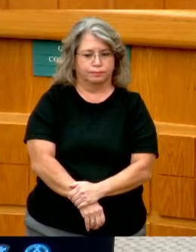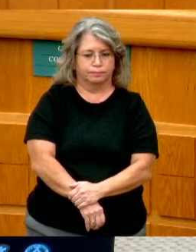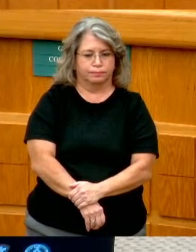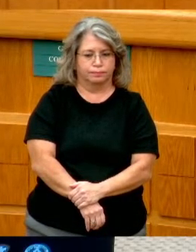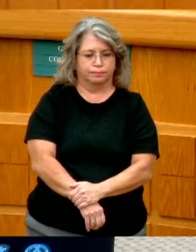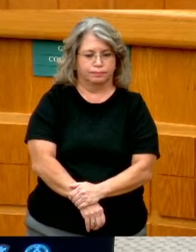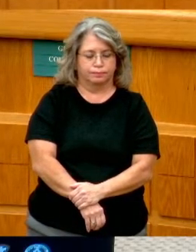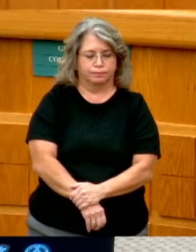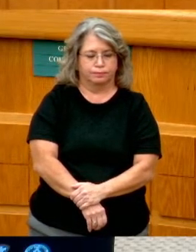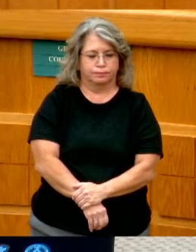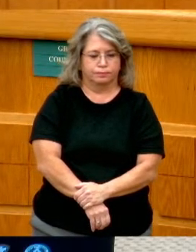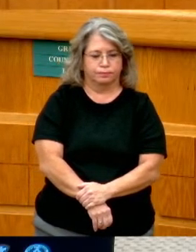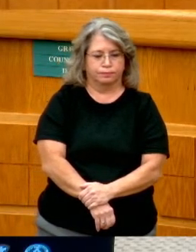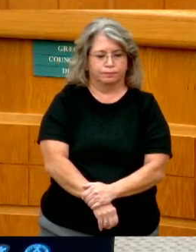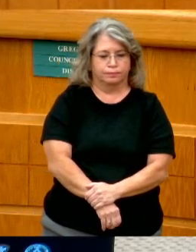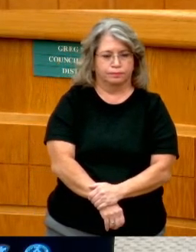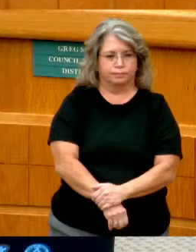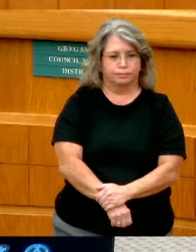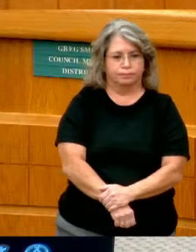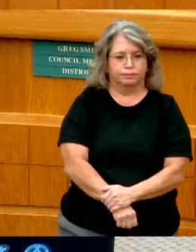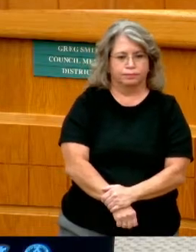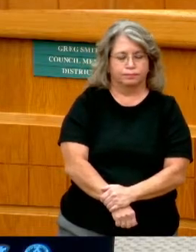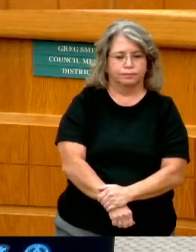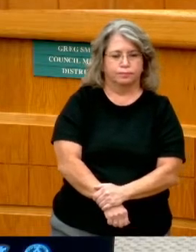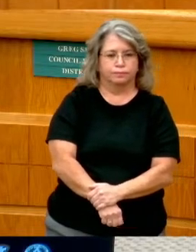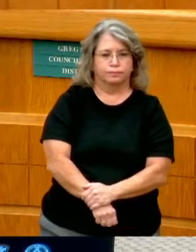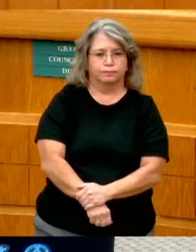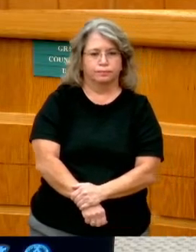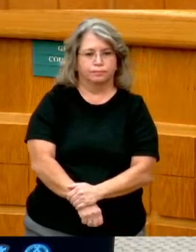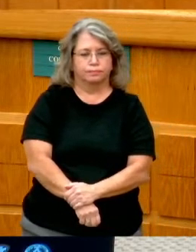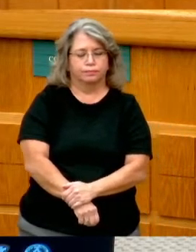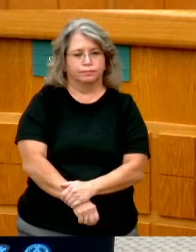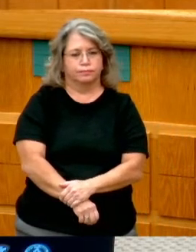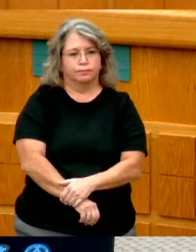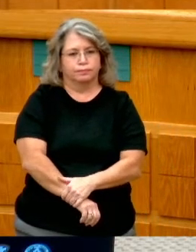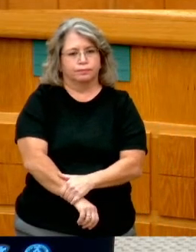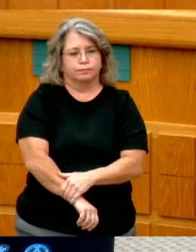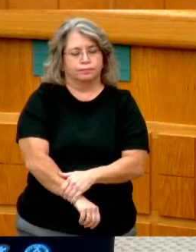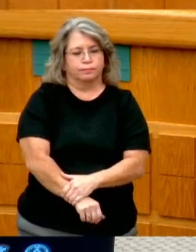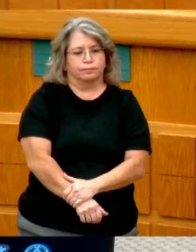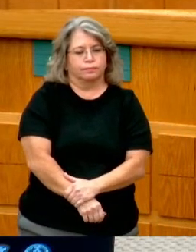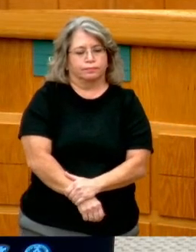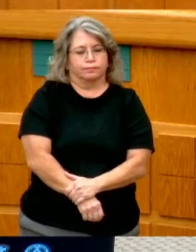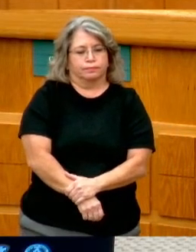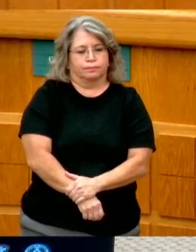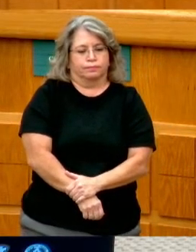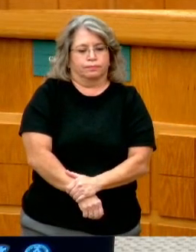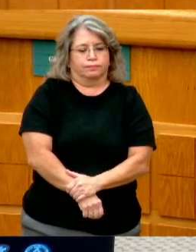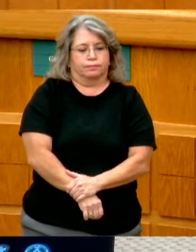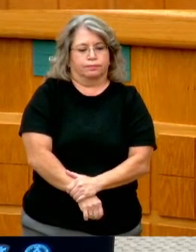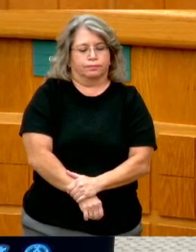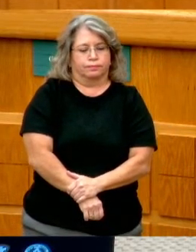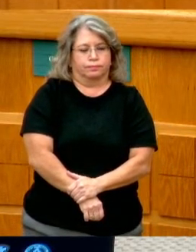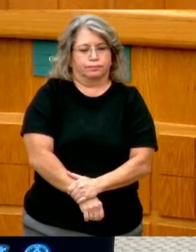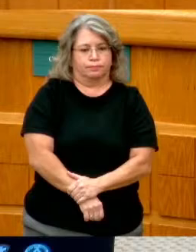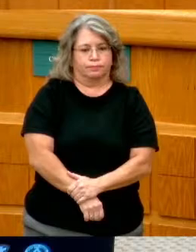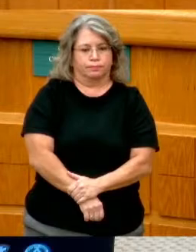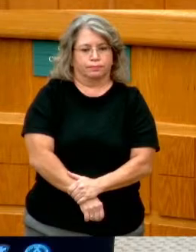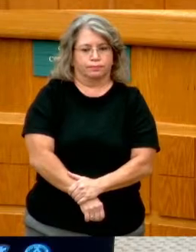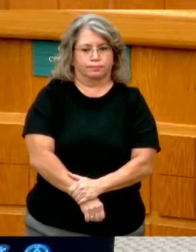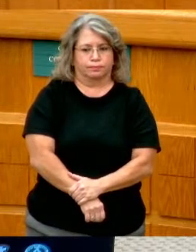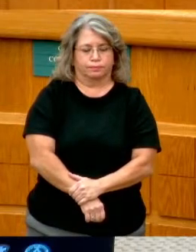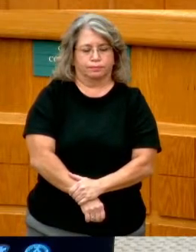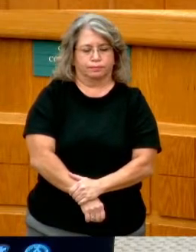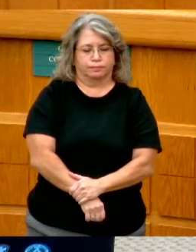proveedores. Tan solo esta semana se espera que 14,000 personas reciban una primera o segunda dosis de vacunación. Queremos agradecer toda